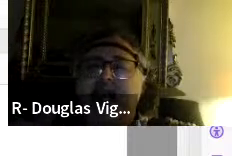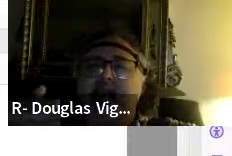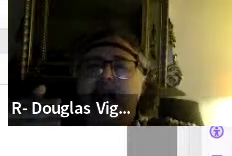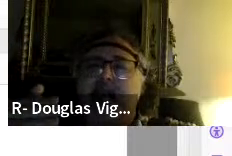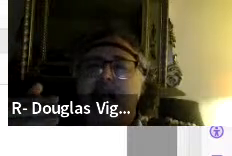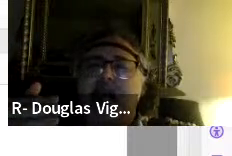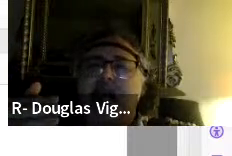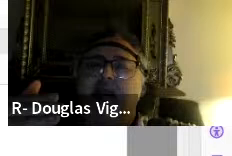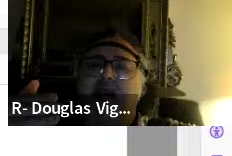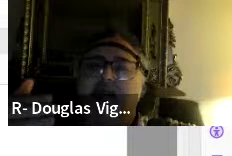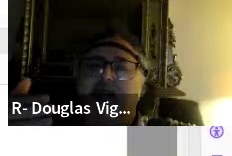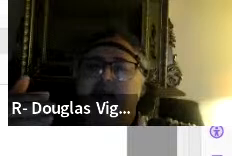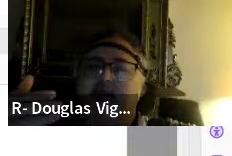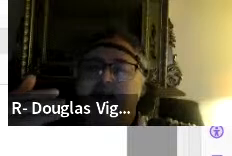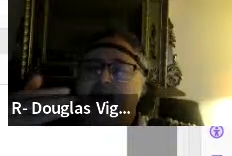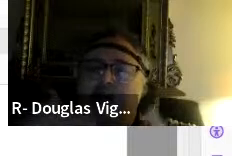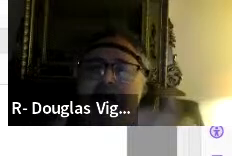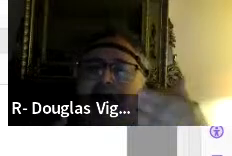preventing